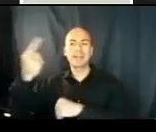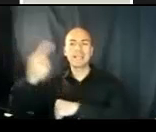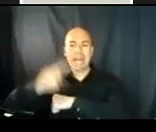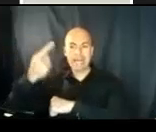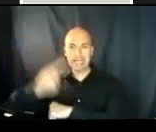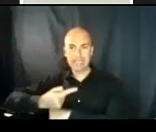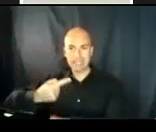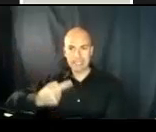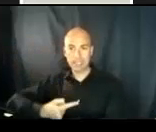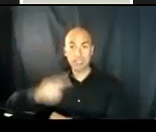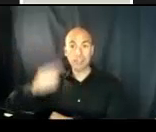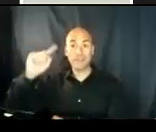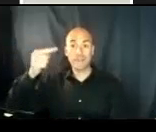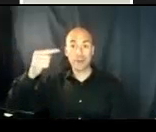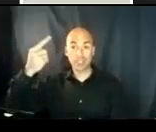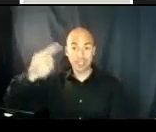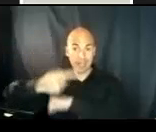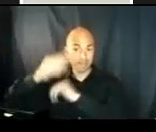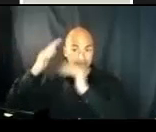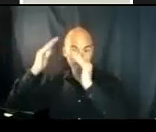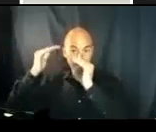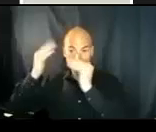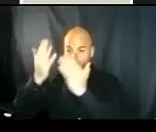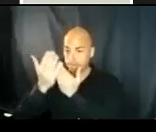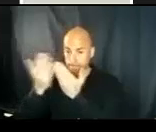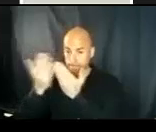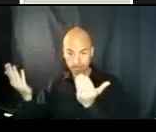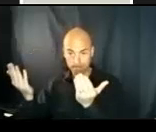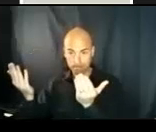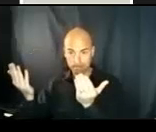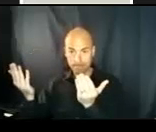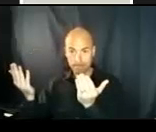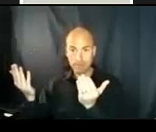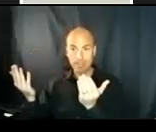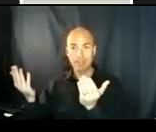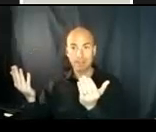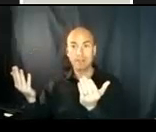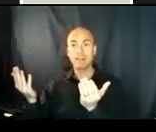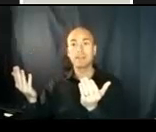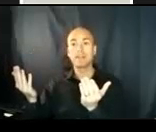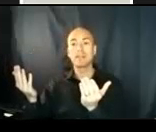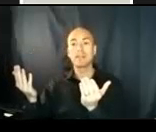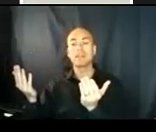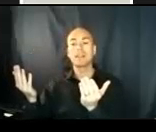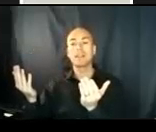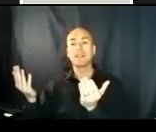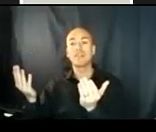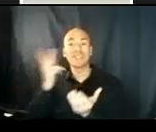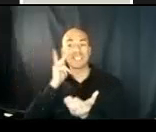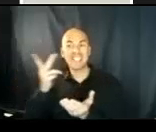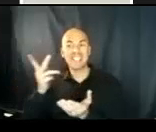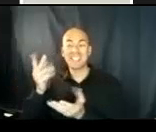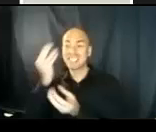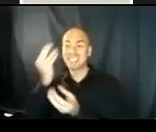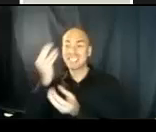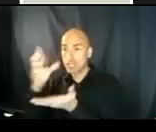the expectation is, and it could be this one is as clear as you're going to be seeing these content pages, and here is